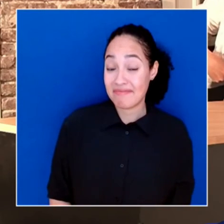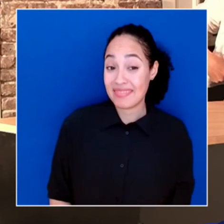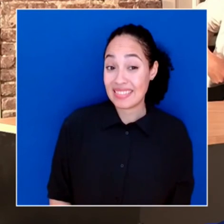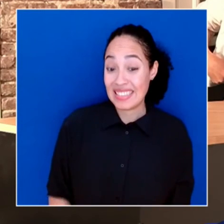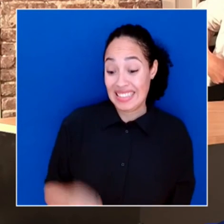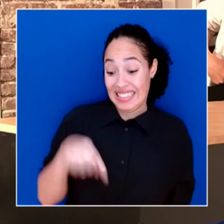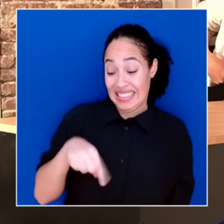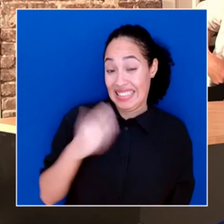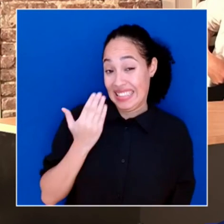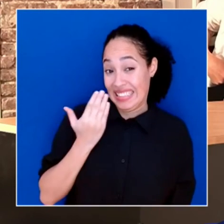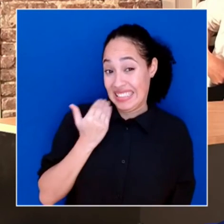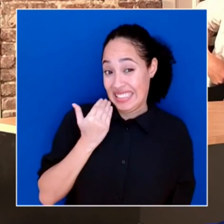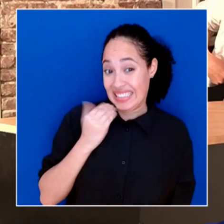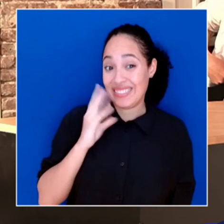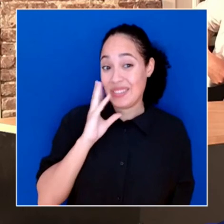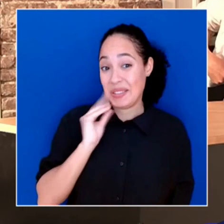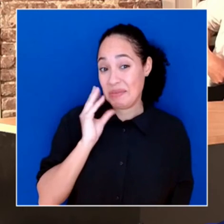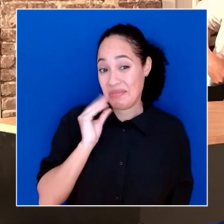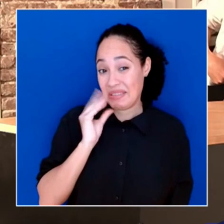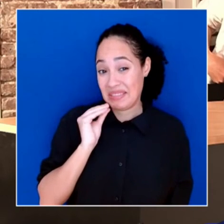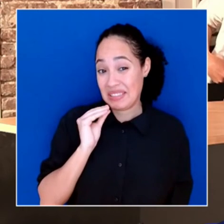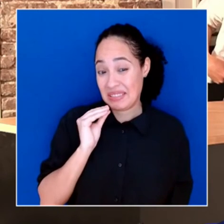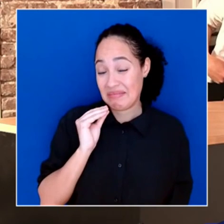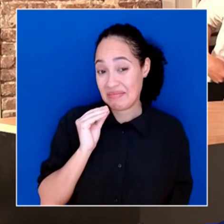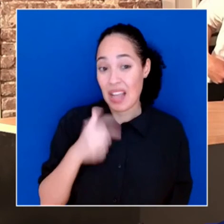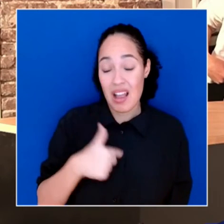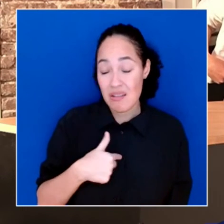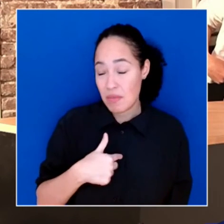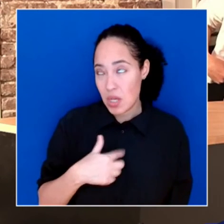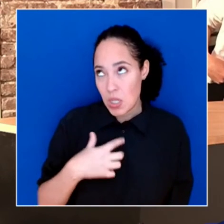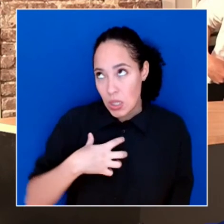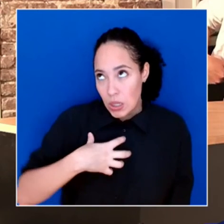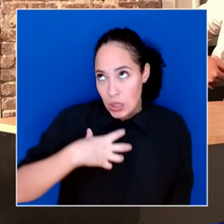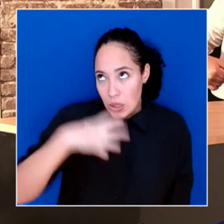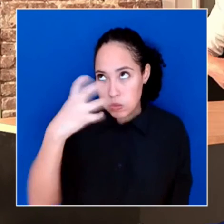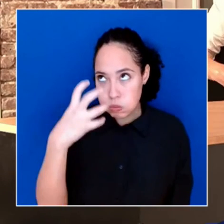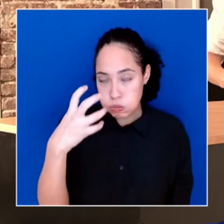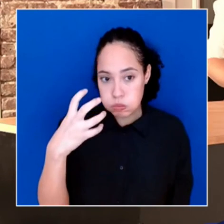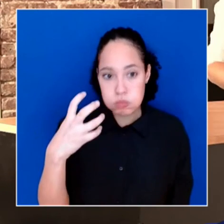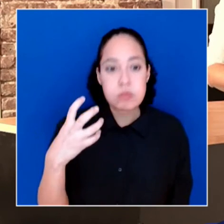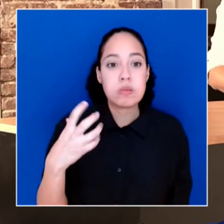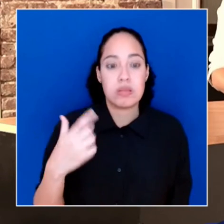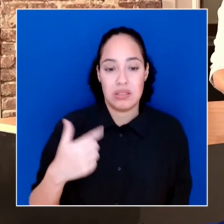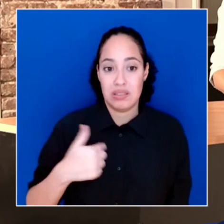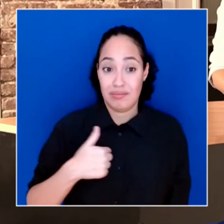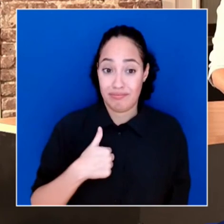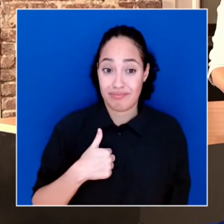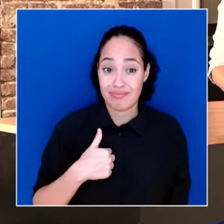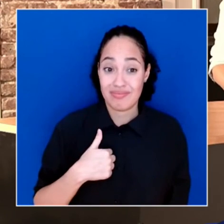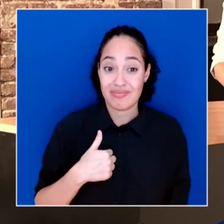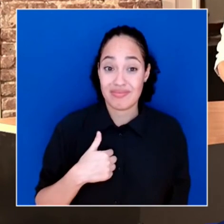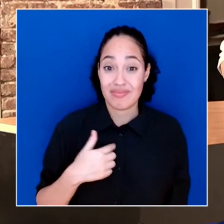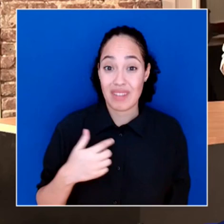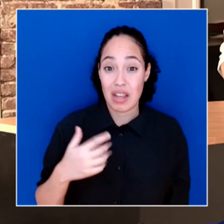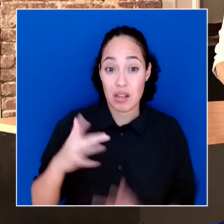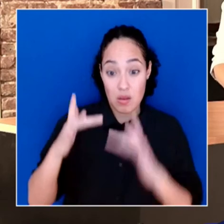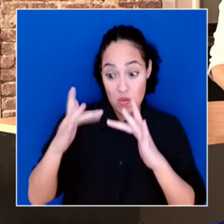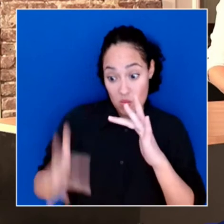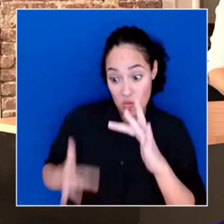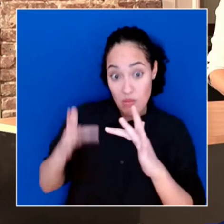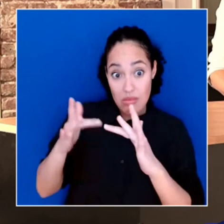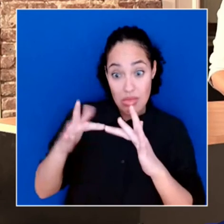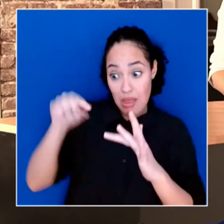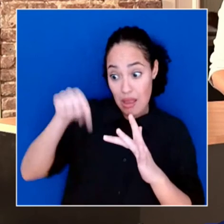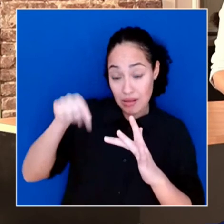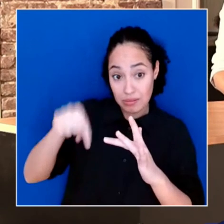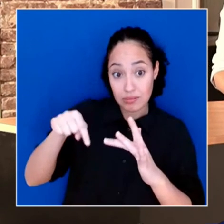because in theory, you can extend your online contract online using a website.